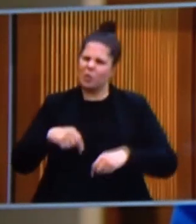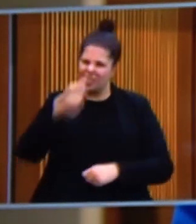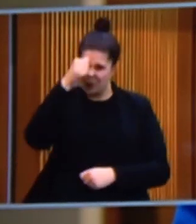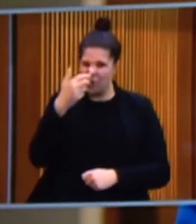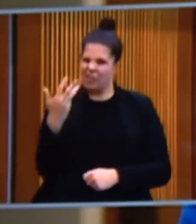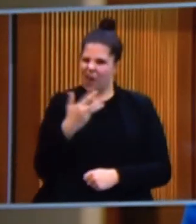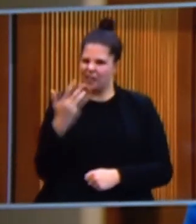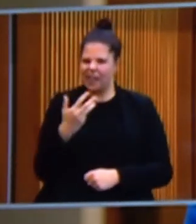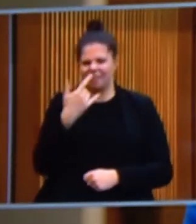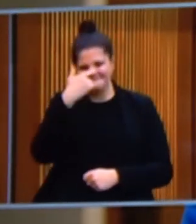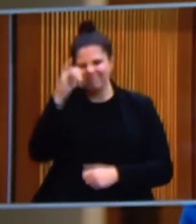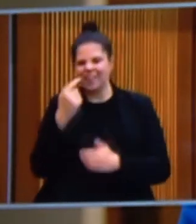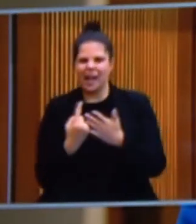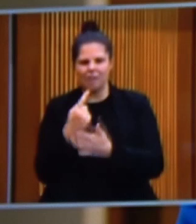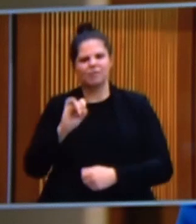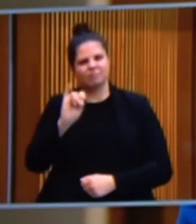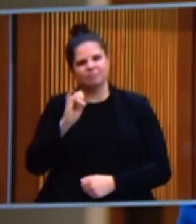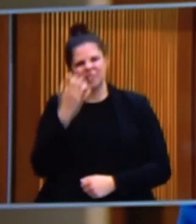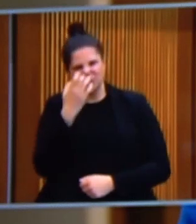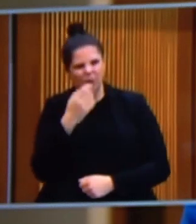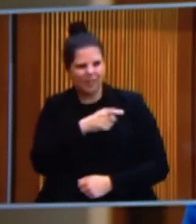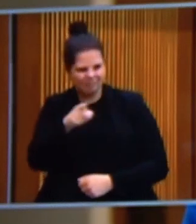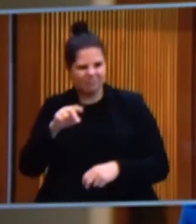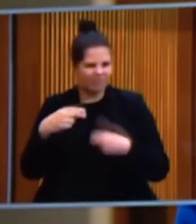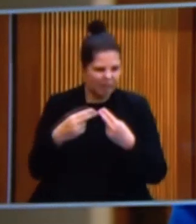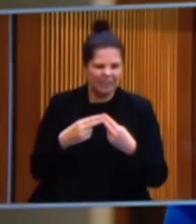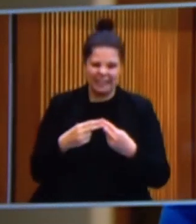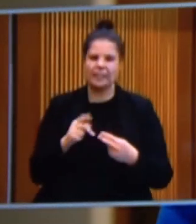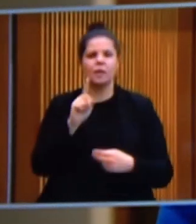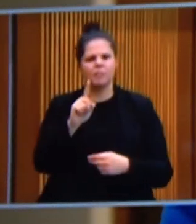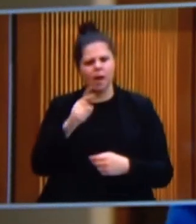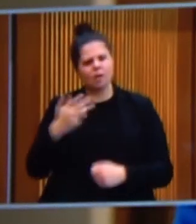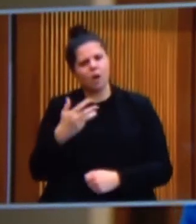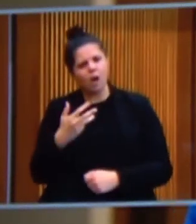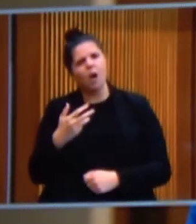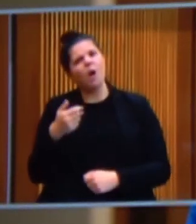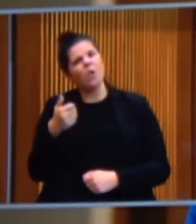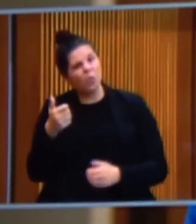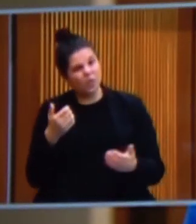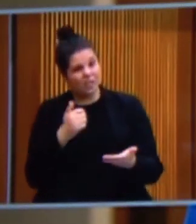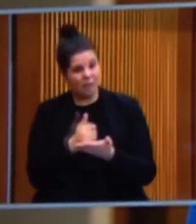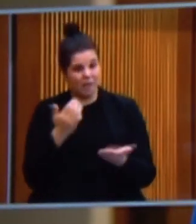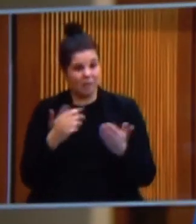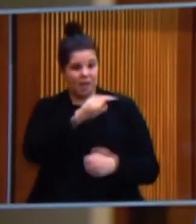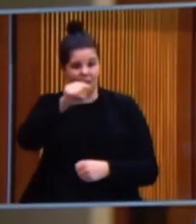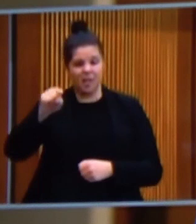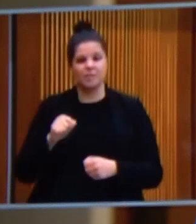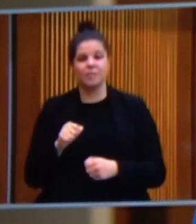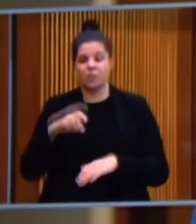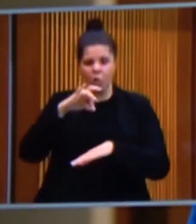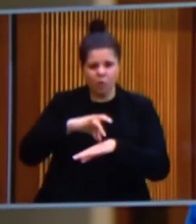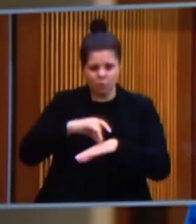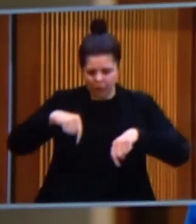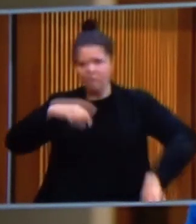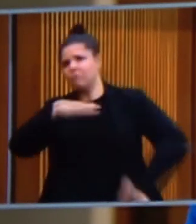tragedy, and my heart goes out to those families. Our hospitalisation rates are lower, and our number of community cases